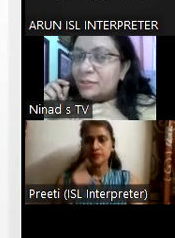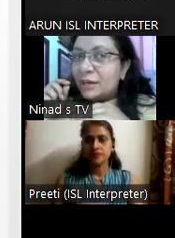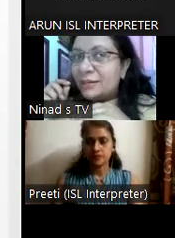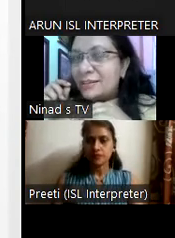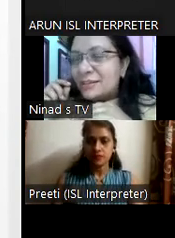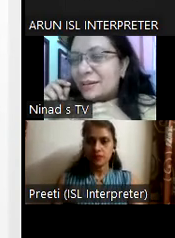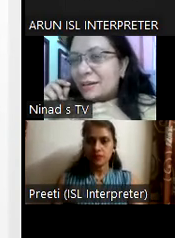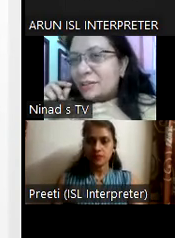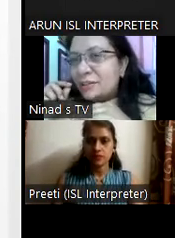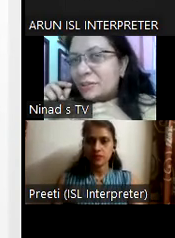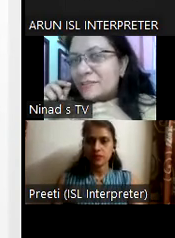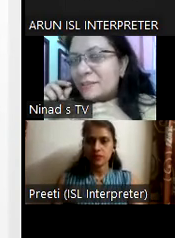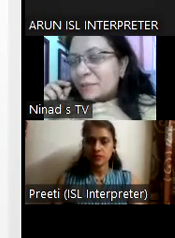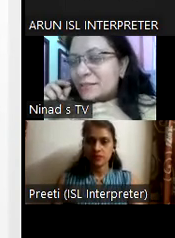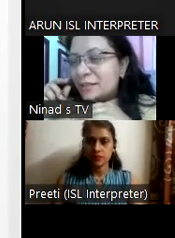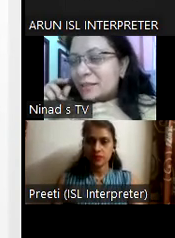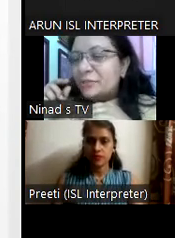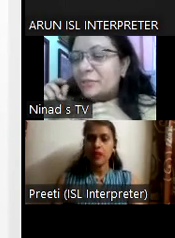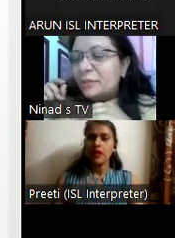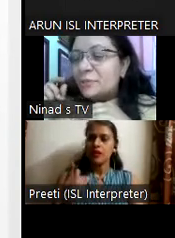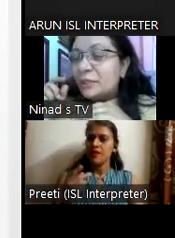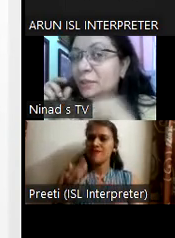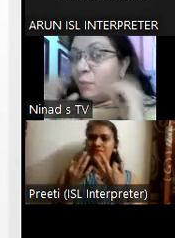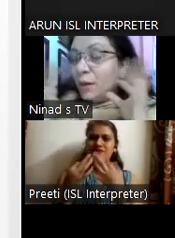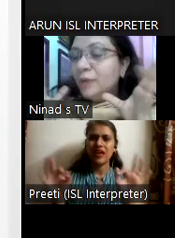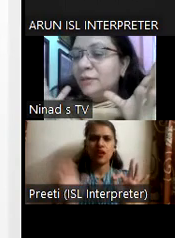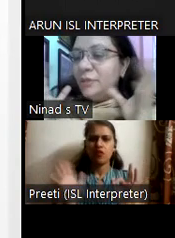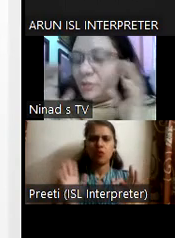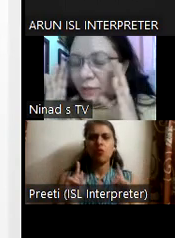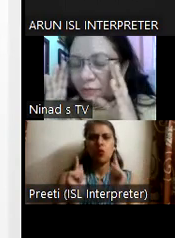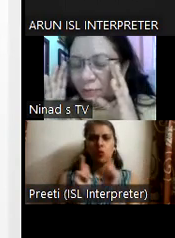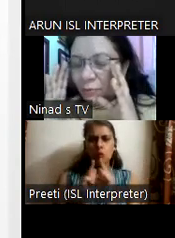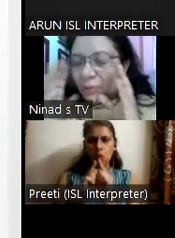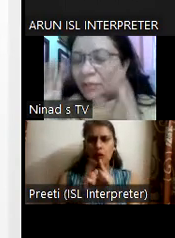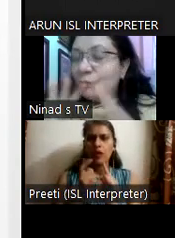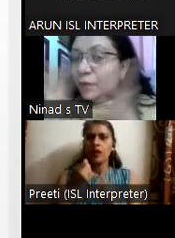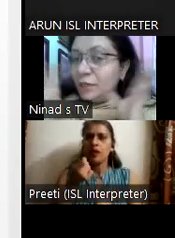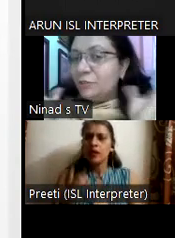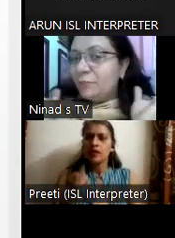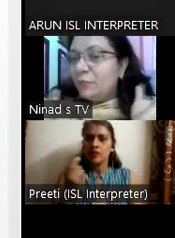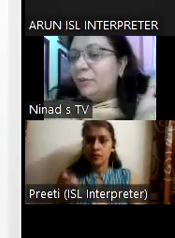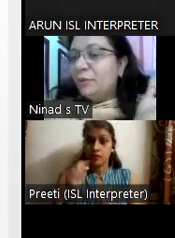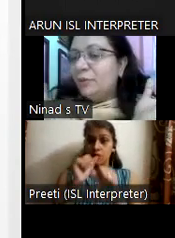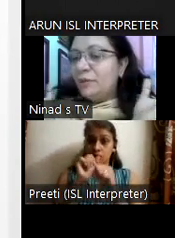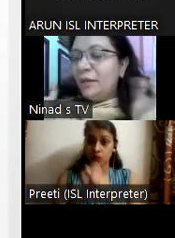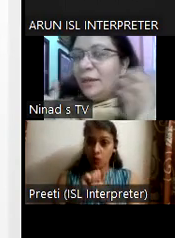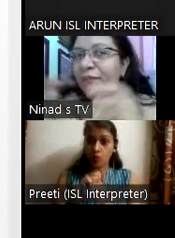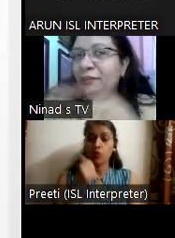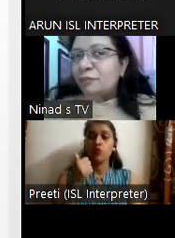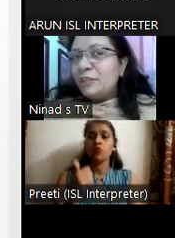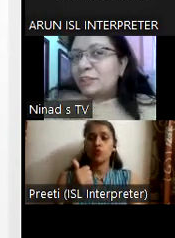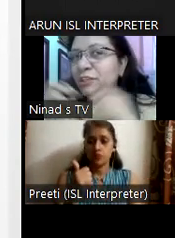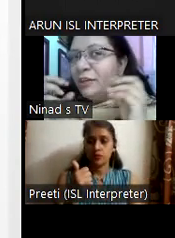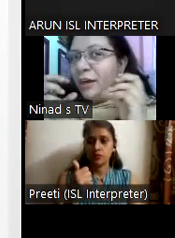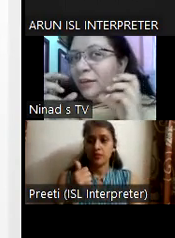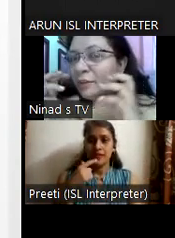and they should give some concession to them so that their work. So what we promoted, the work should be good. If